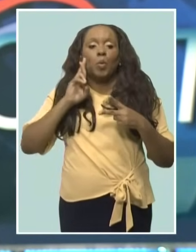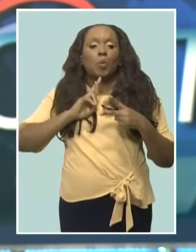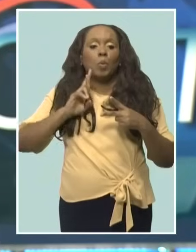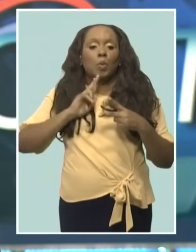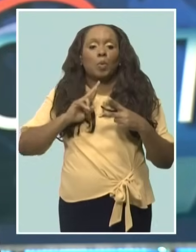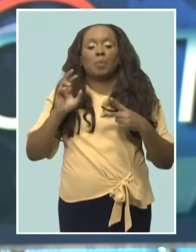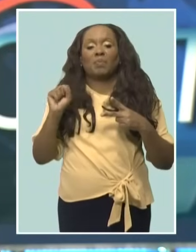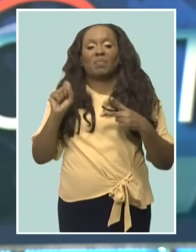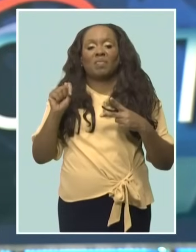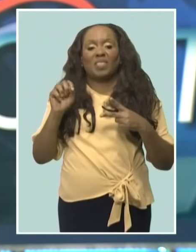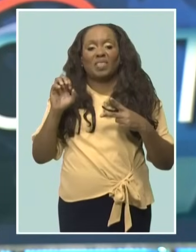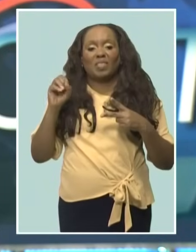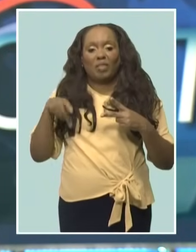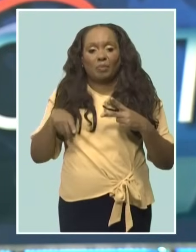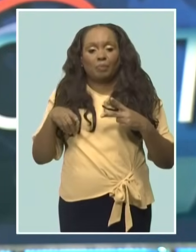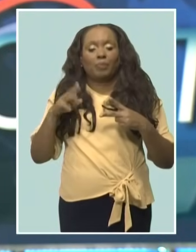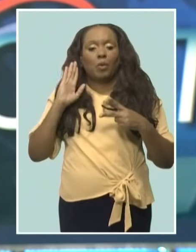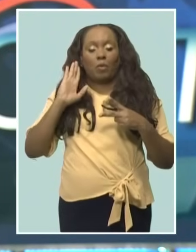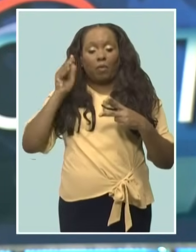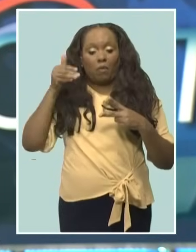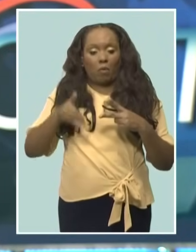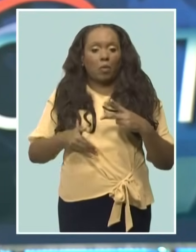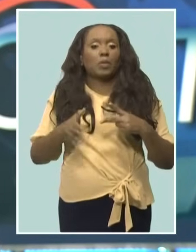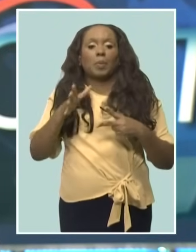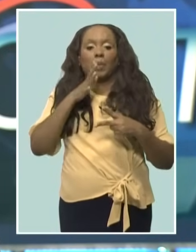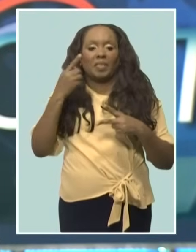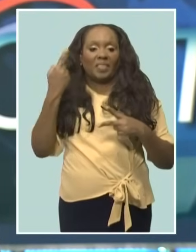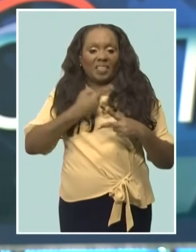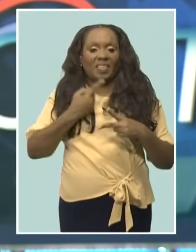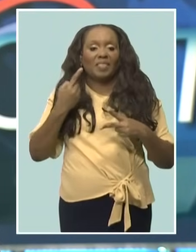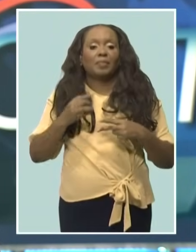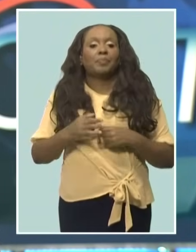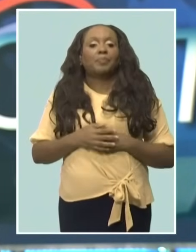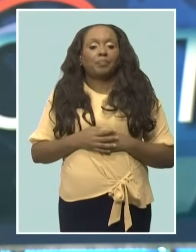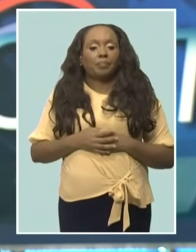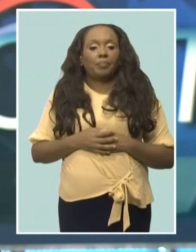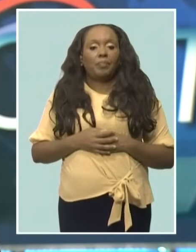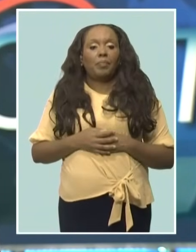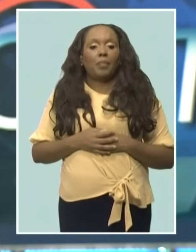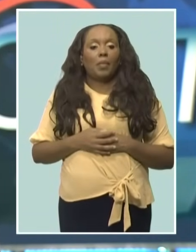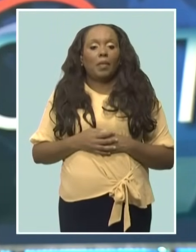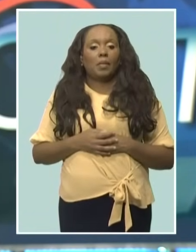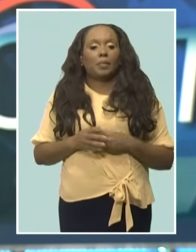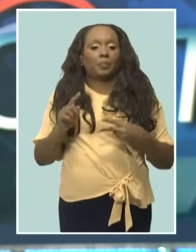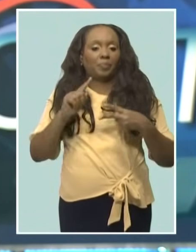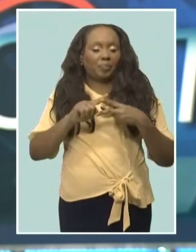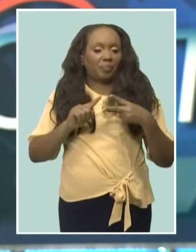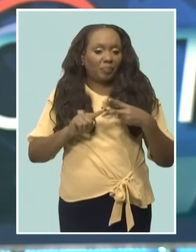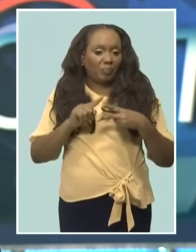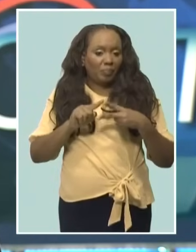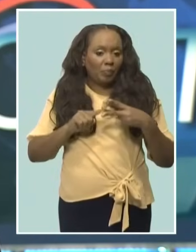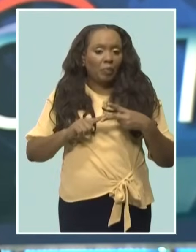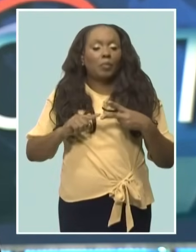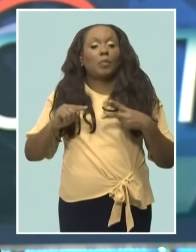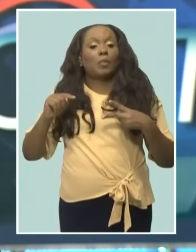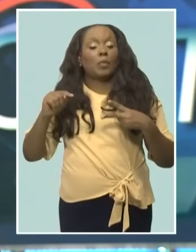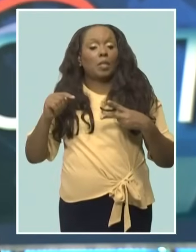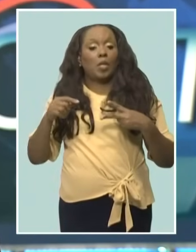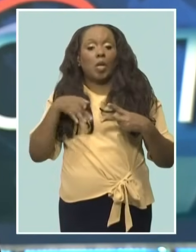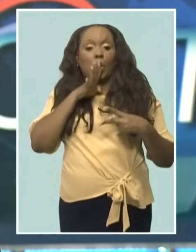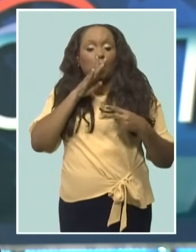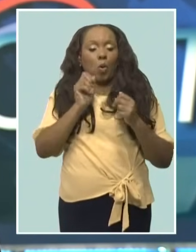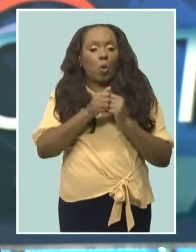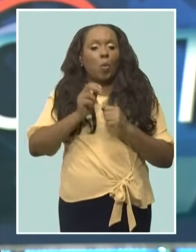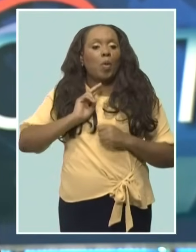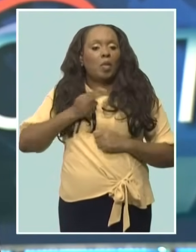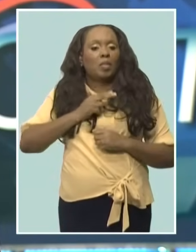Lawrence Gap will be focusing on that special day. On tonight's Business Report, officials of the 2 companies speak to our Trevor